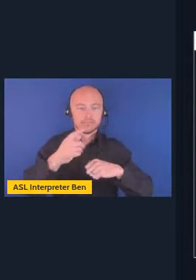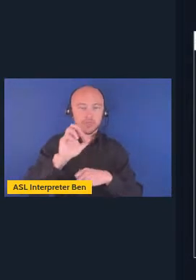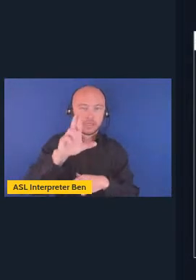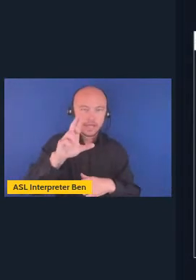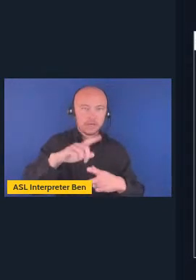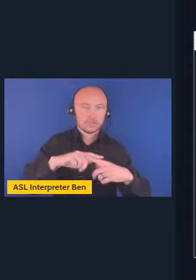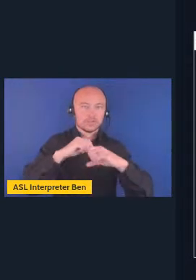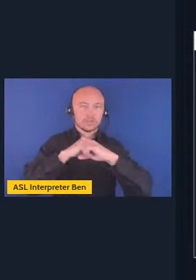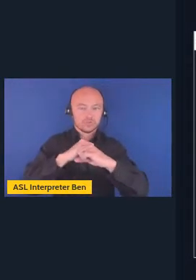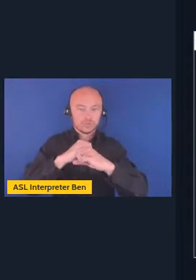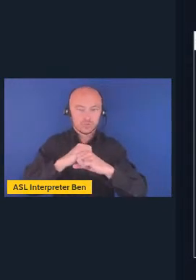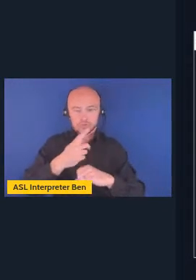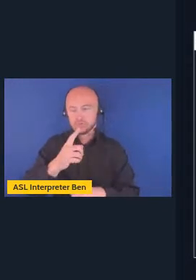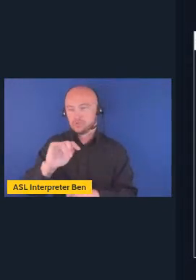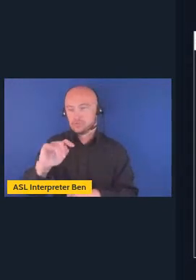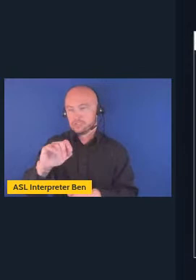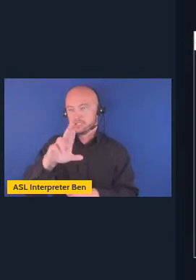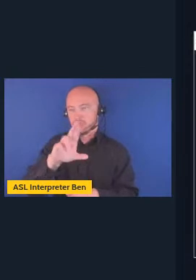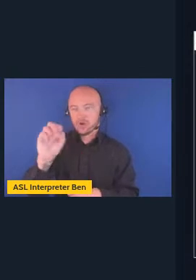is TLS protocol.